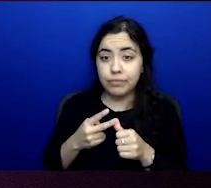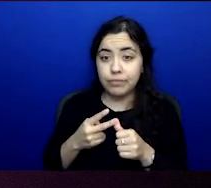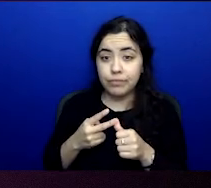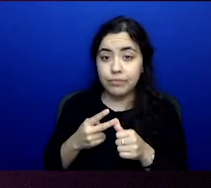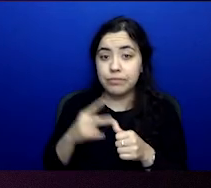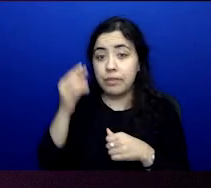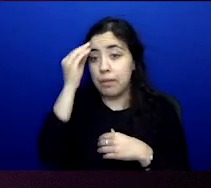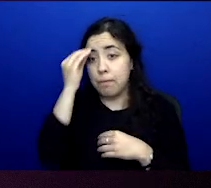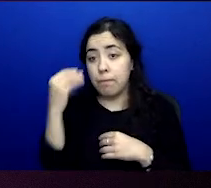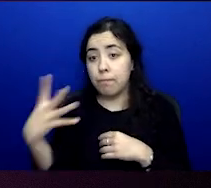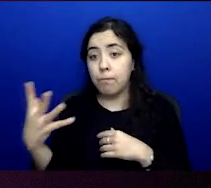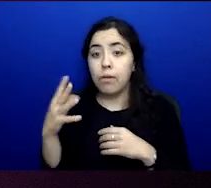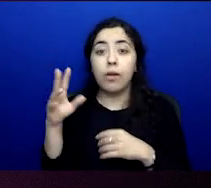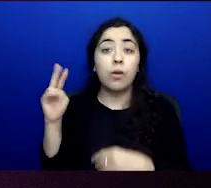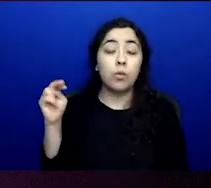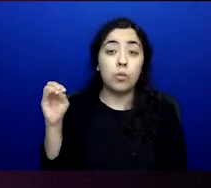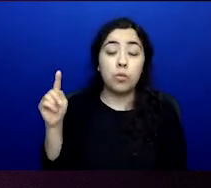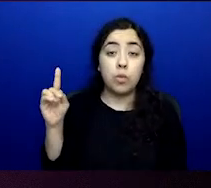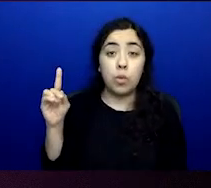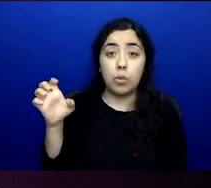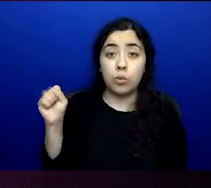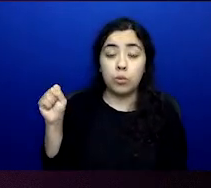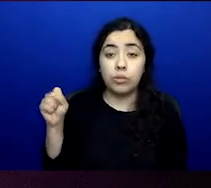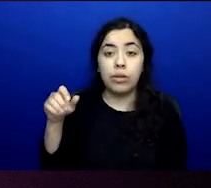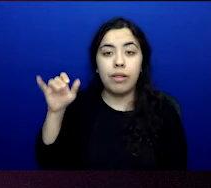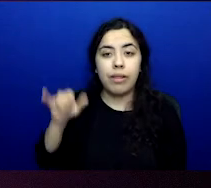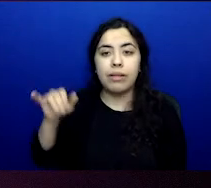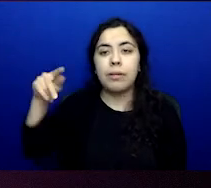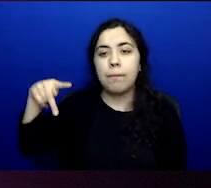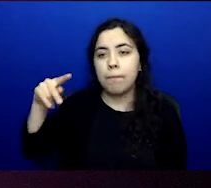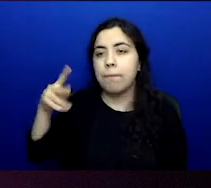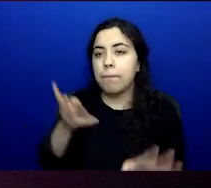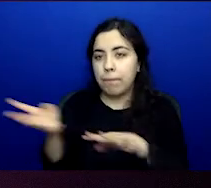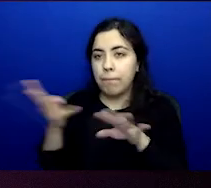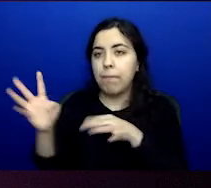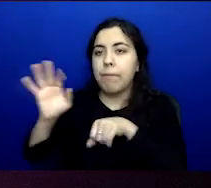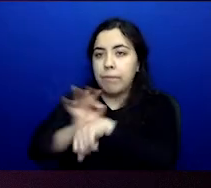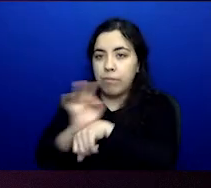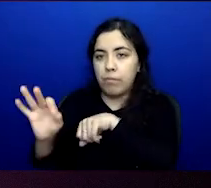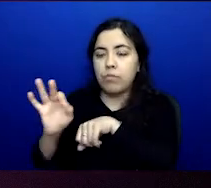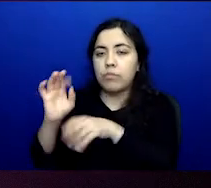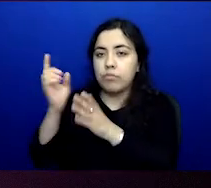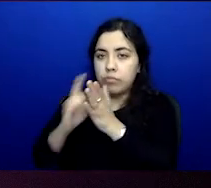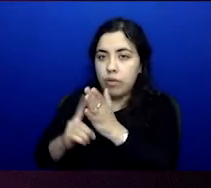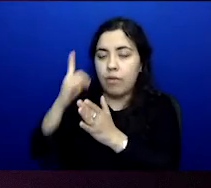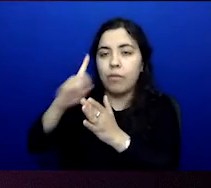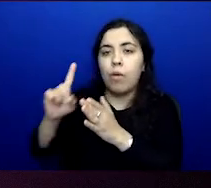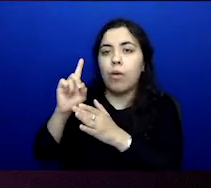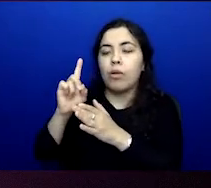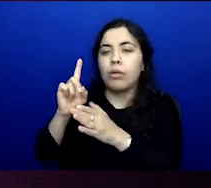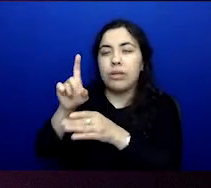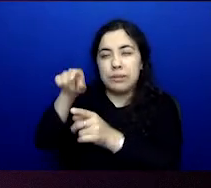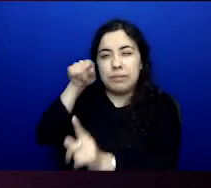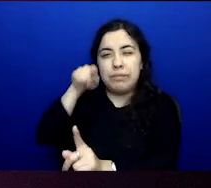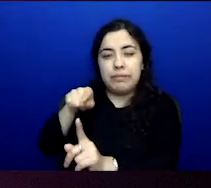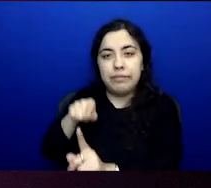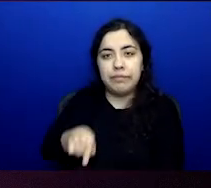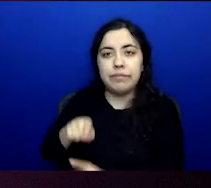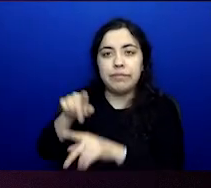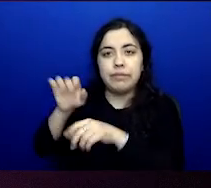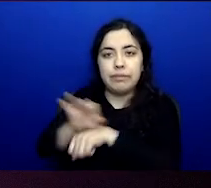And by the way, nodes are basically Python functions that are defined to perform specific tasks in a